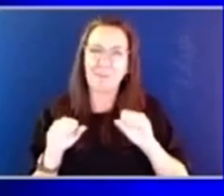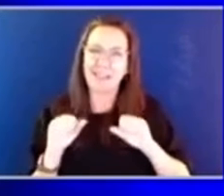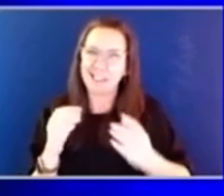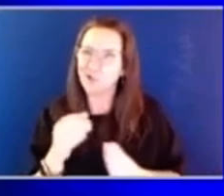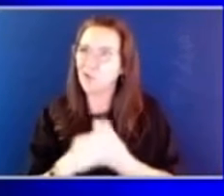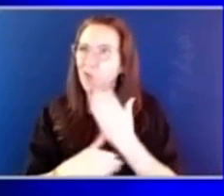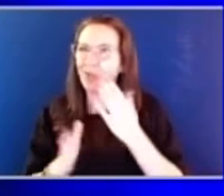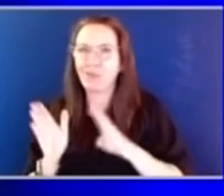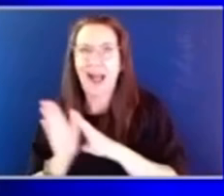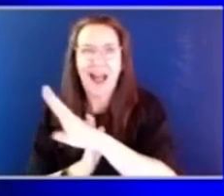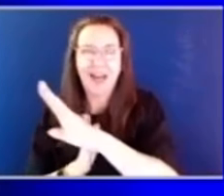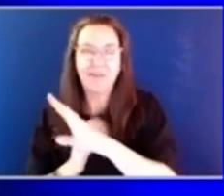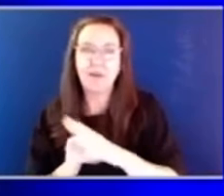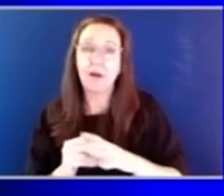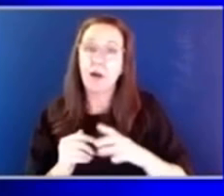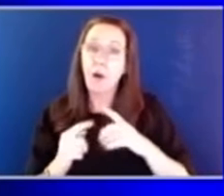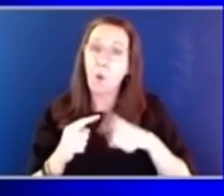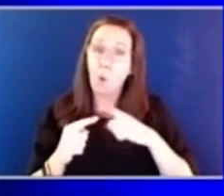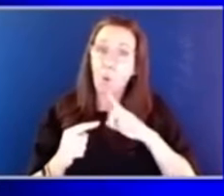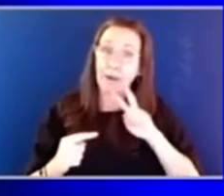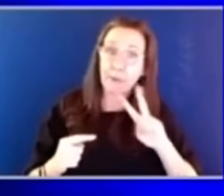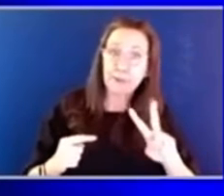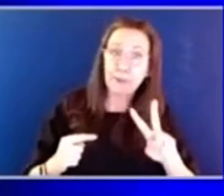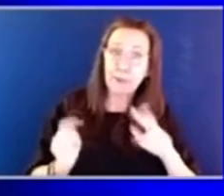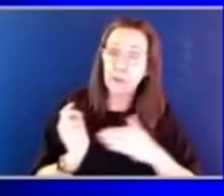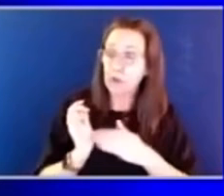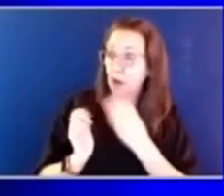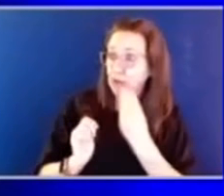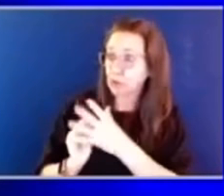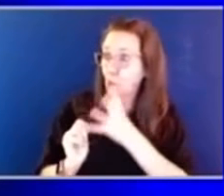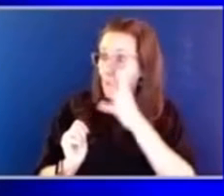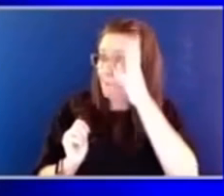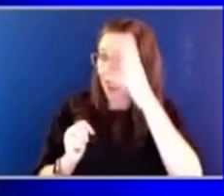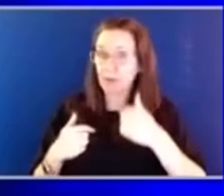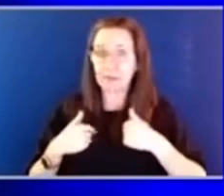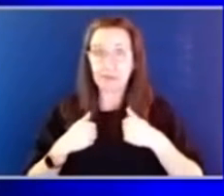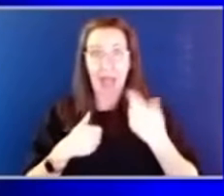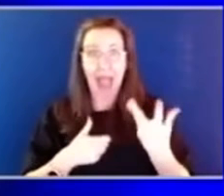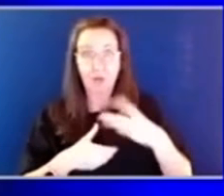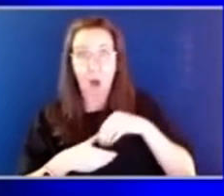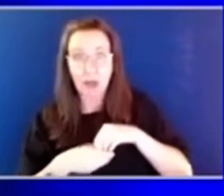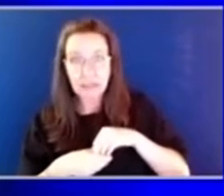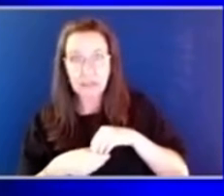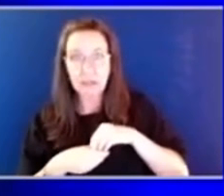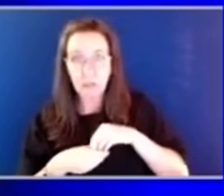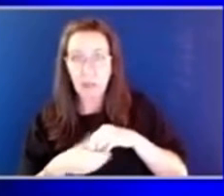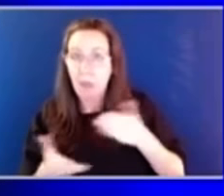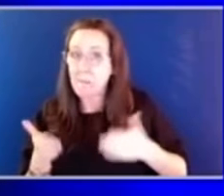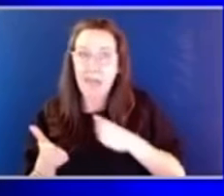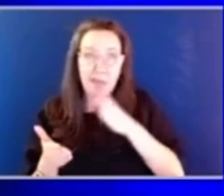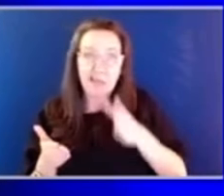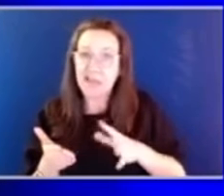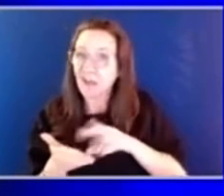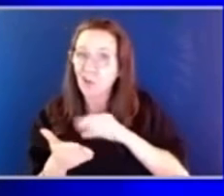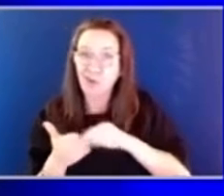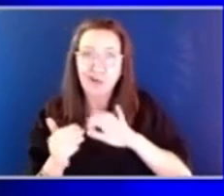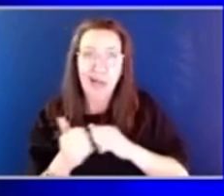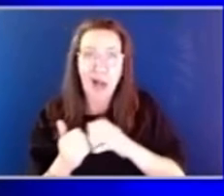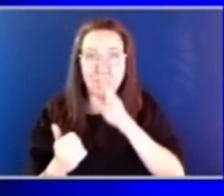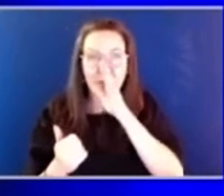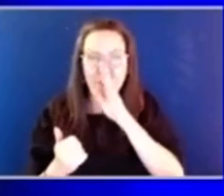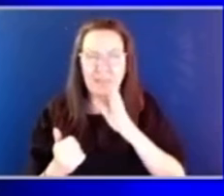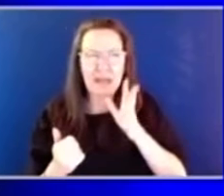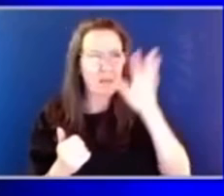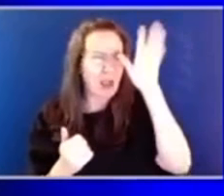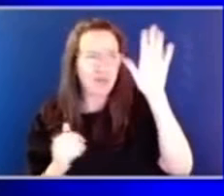autism, and my parents were told I may never speak. My parents refused to believe this, and they enrolled me in the home-based